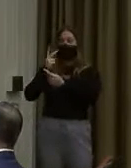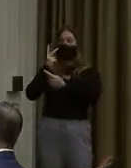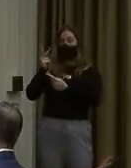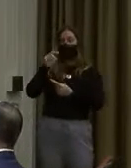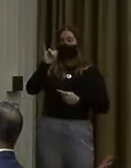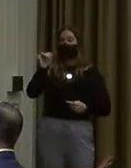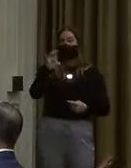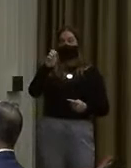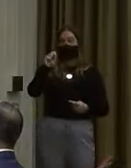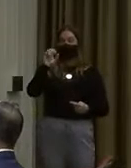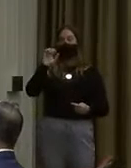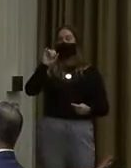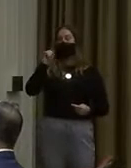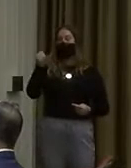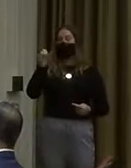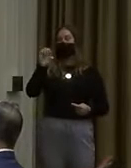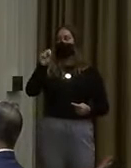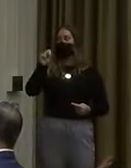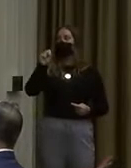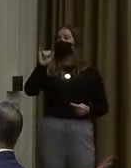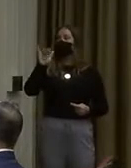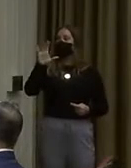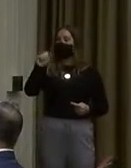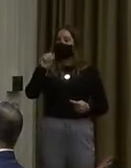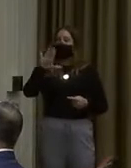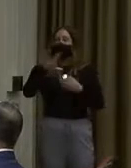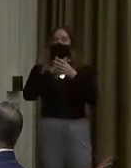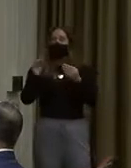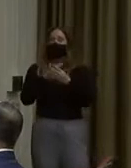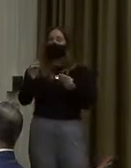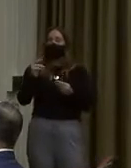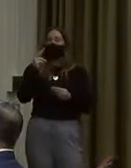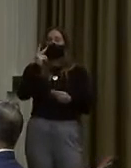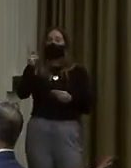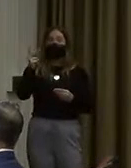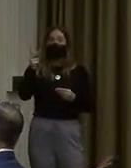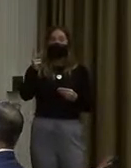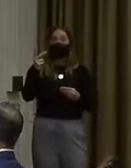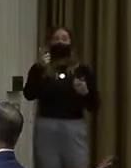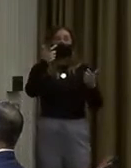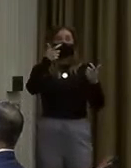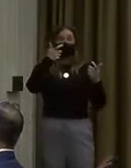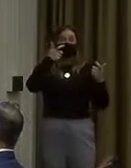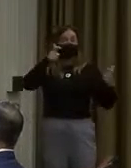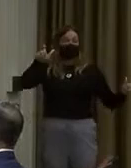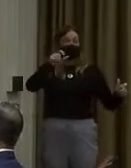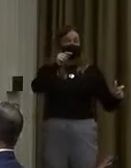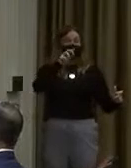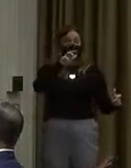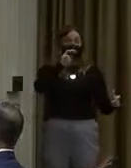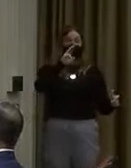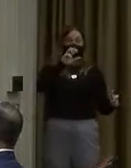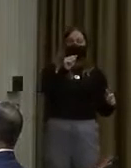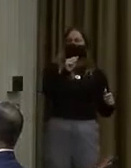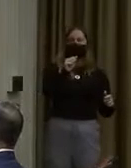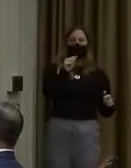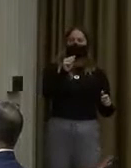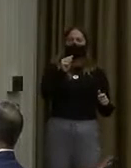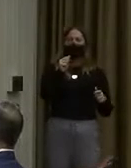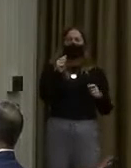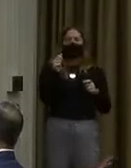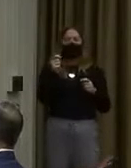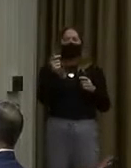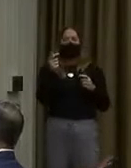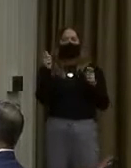of Jessica, that I didn't really see a lot of big T trauma that experienced to her, but all these little T traumas, all these